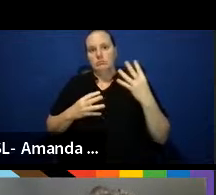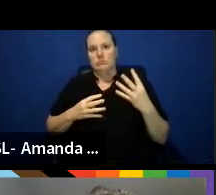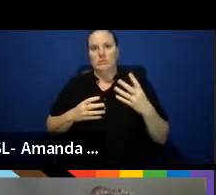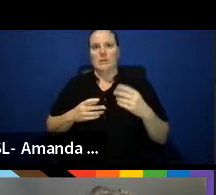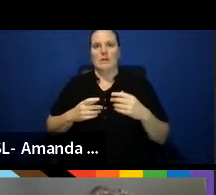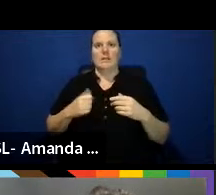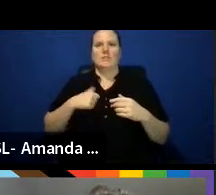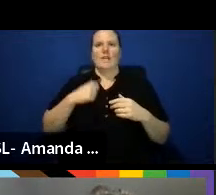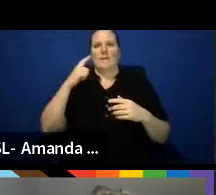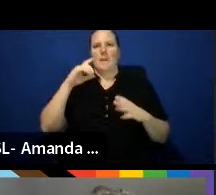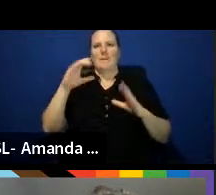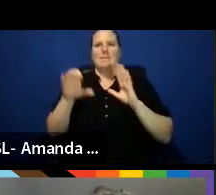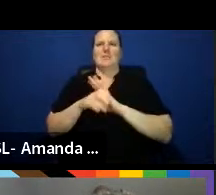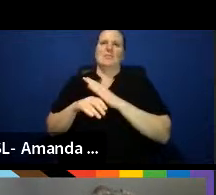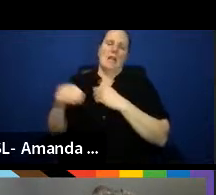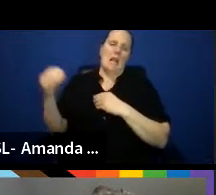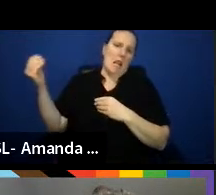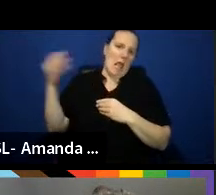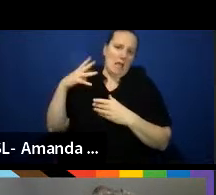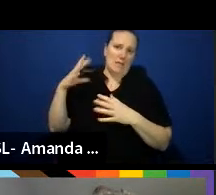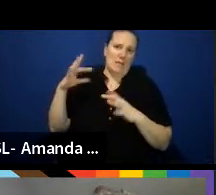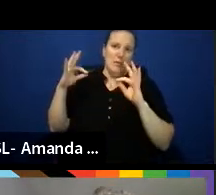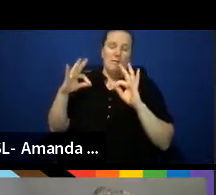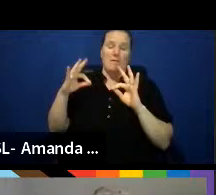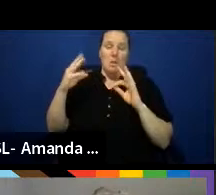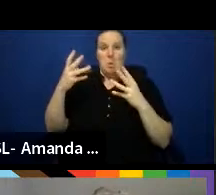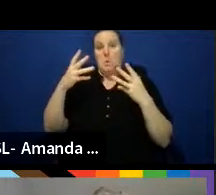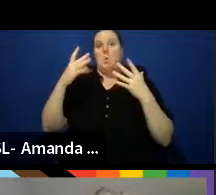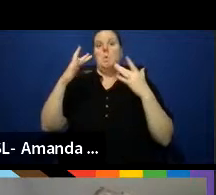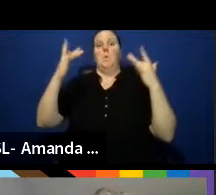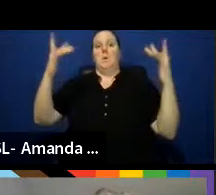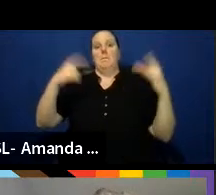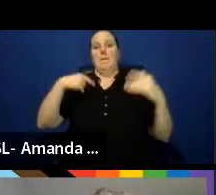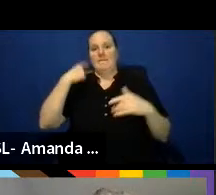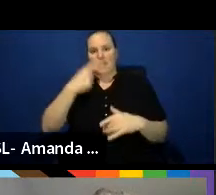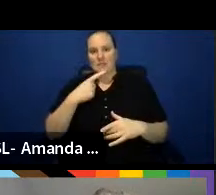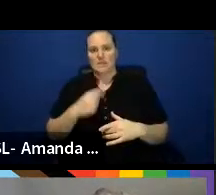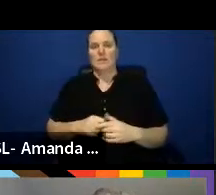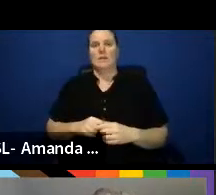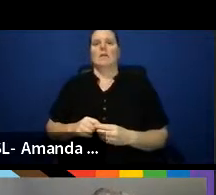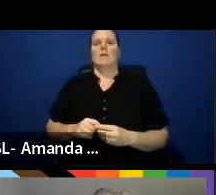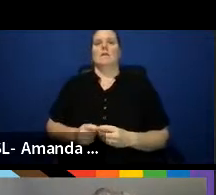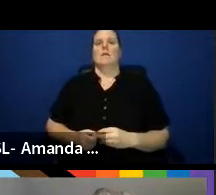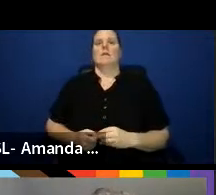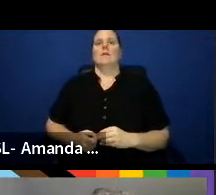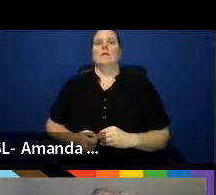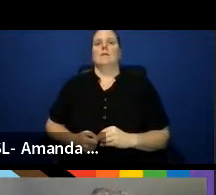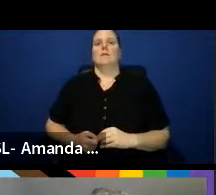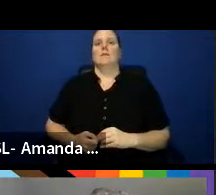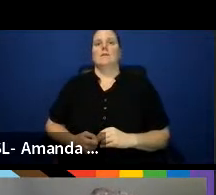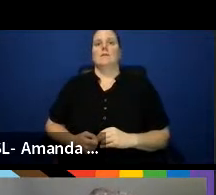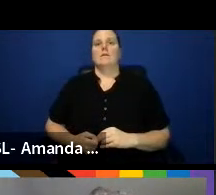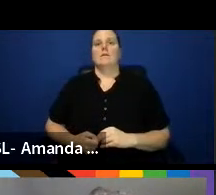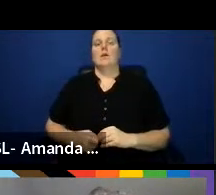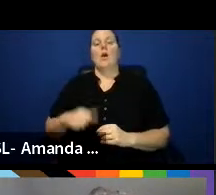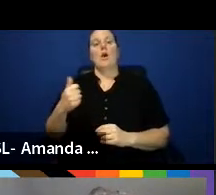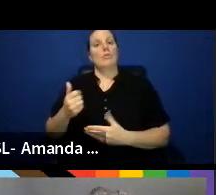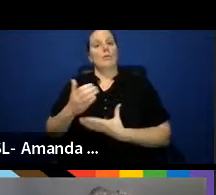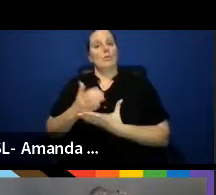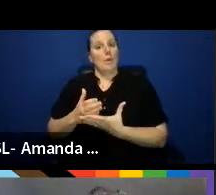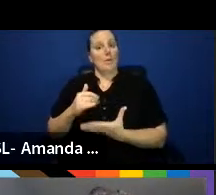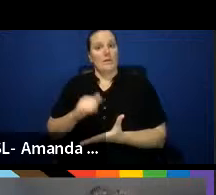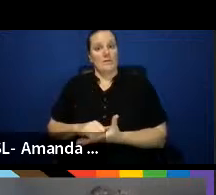shot here. I guess the light's coming in perfectly for me. But again, the other part of that